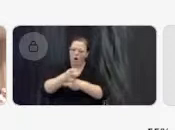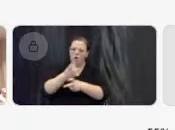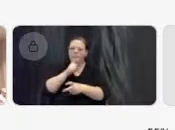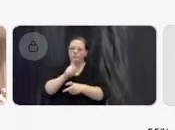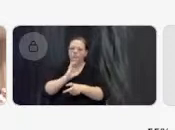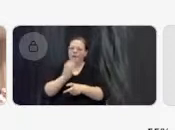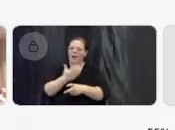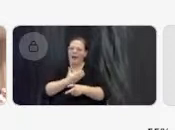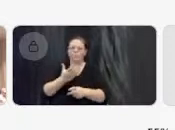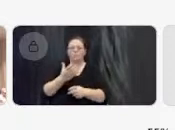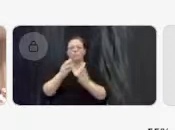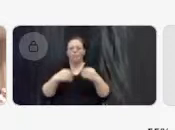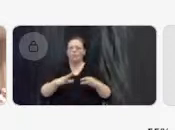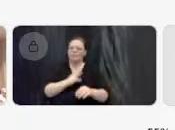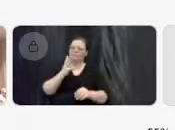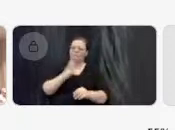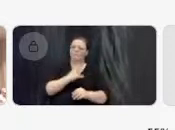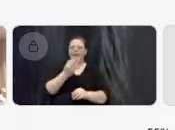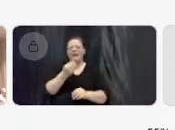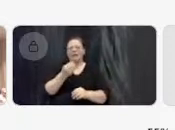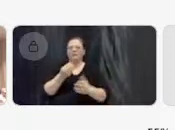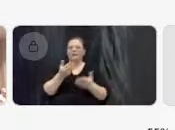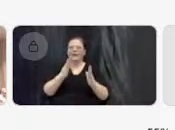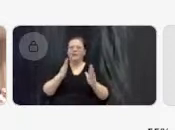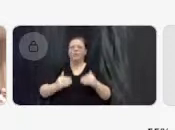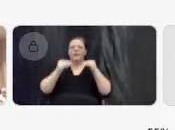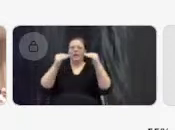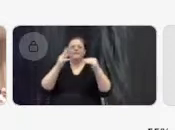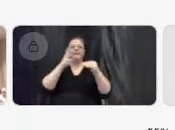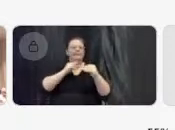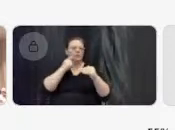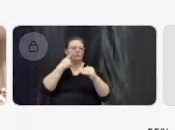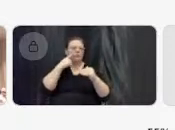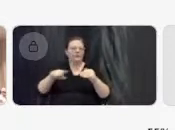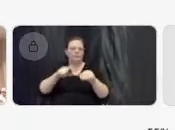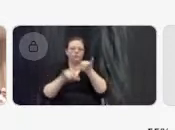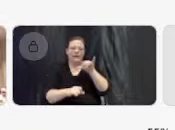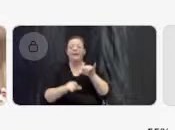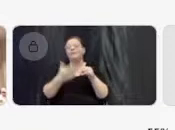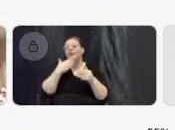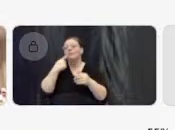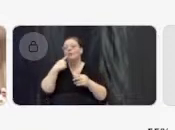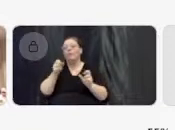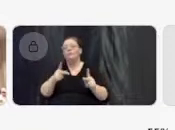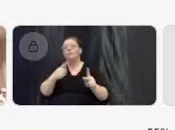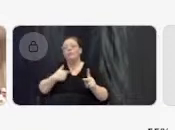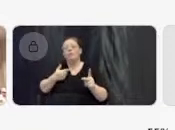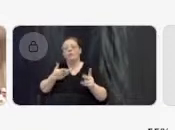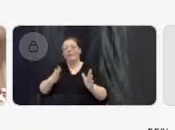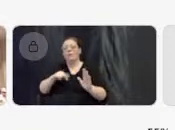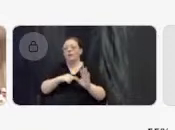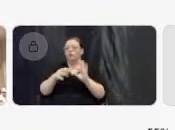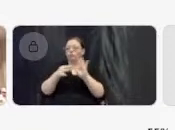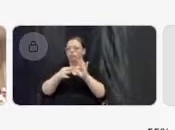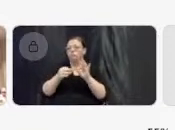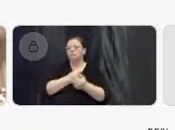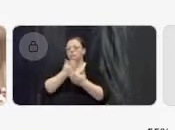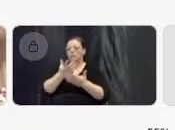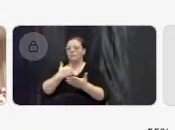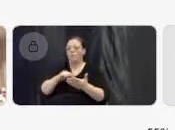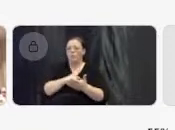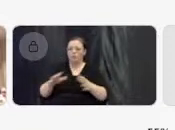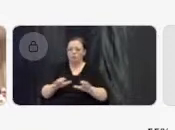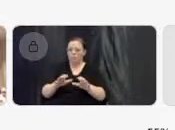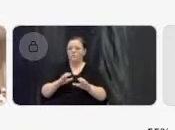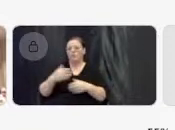high-end, luxurious, and offers an elevated stay. Thank you all for allowing this opportunity to share who we are and why we have so much passion in what we do. We would like to